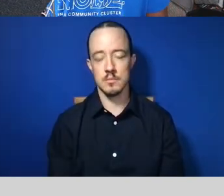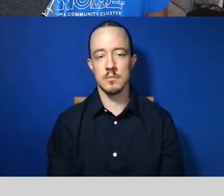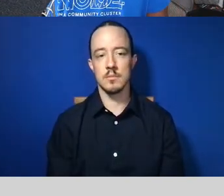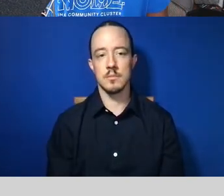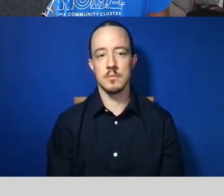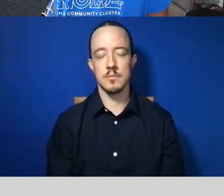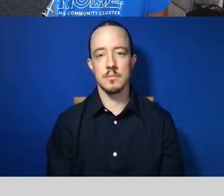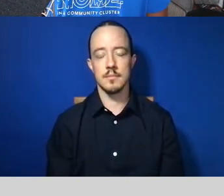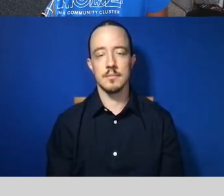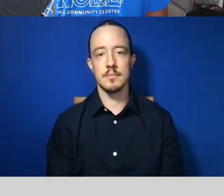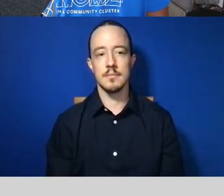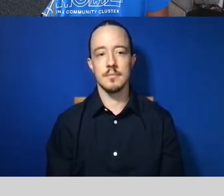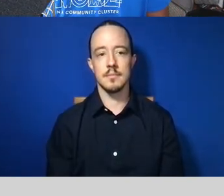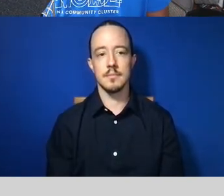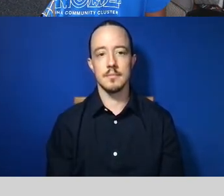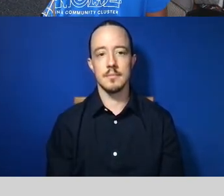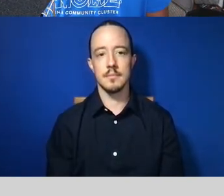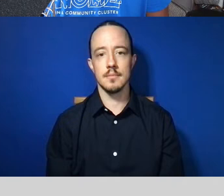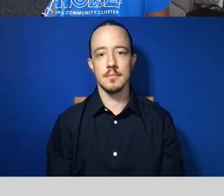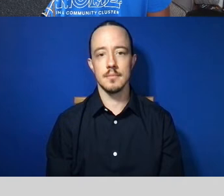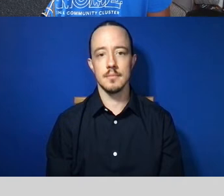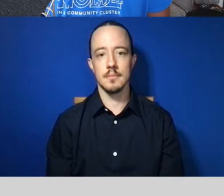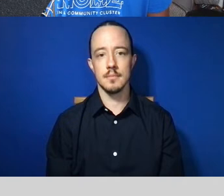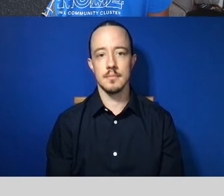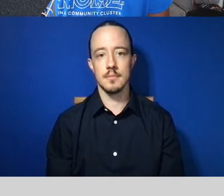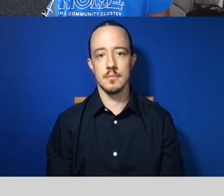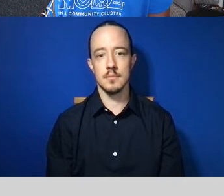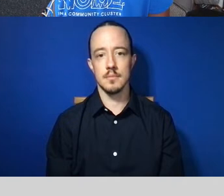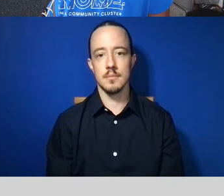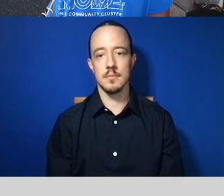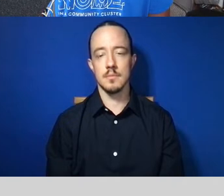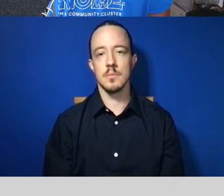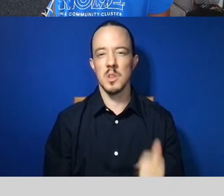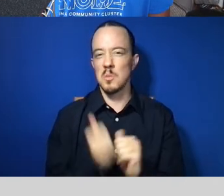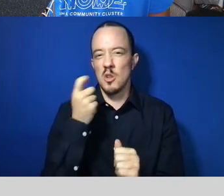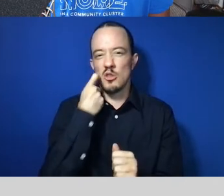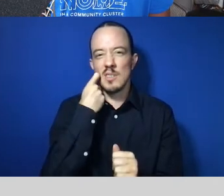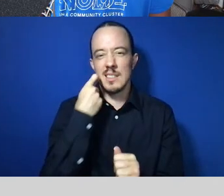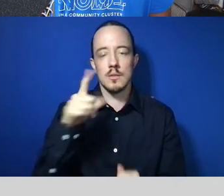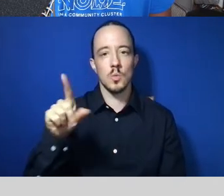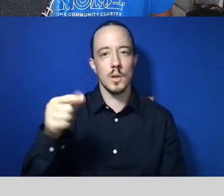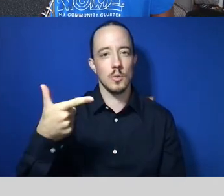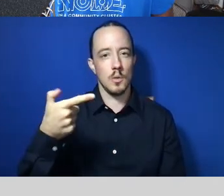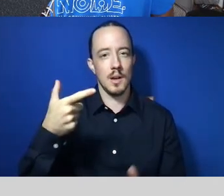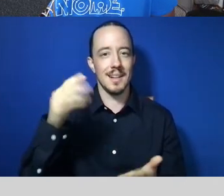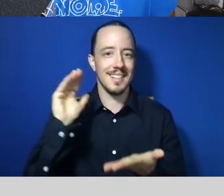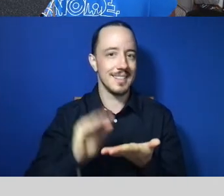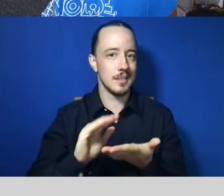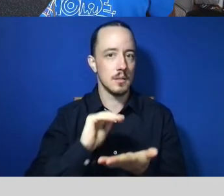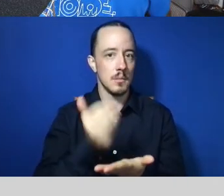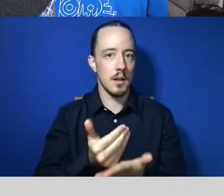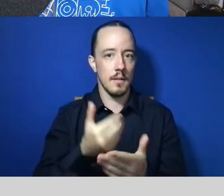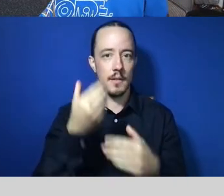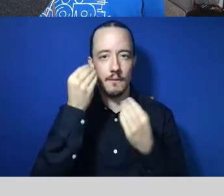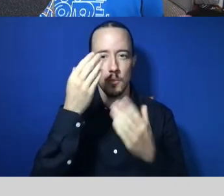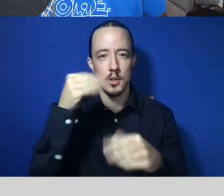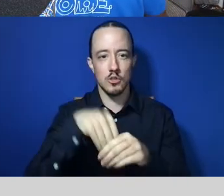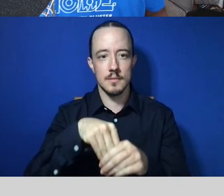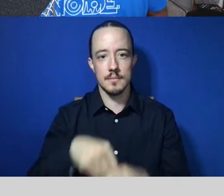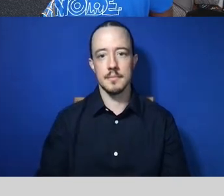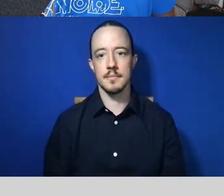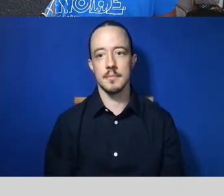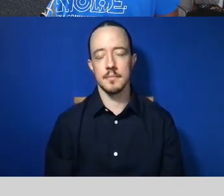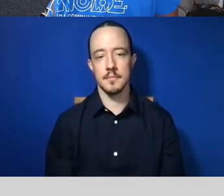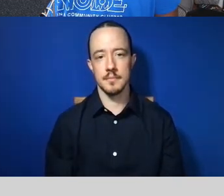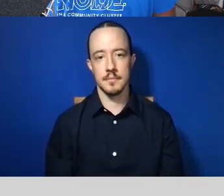we're going to just do assets. PD calls, let's just do the latest one, 2021. It's gonna have the least amount of data